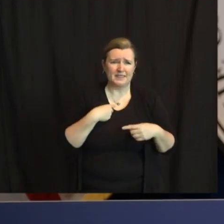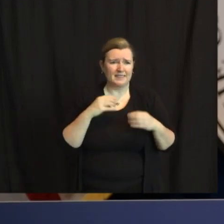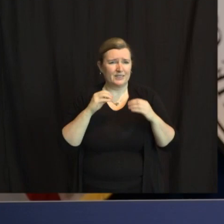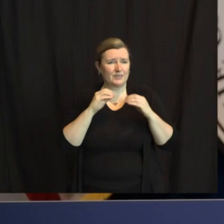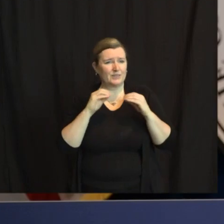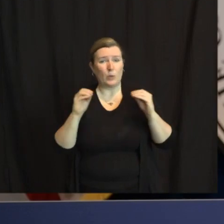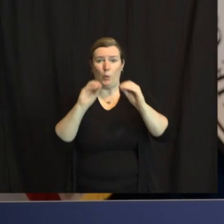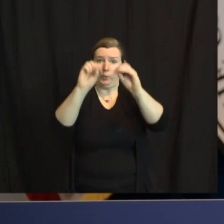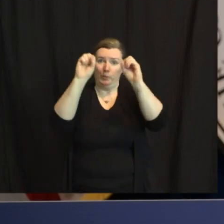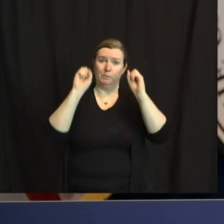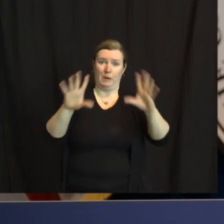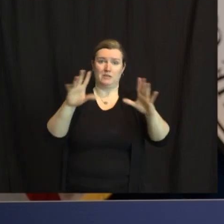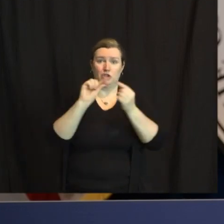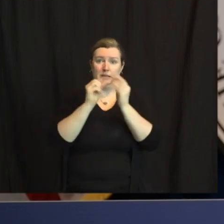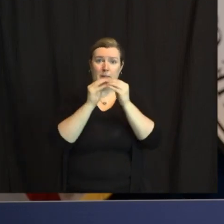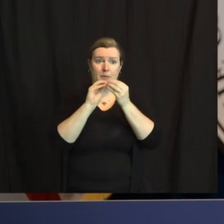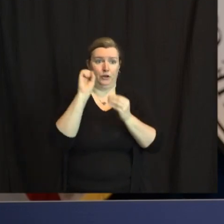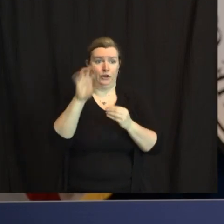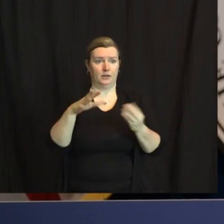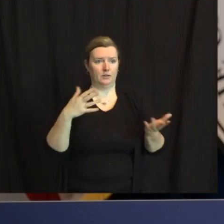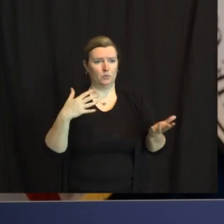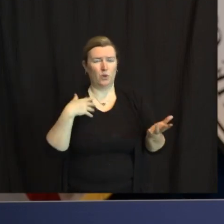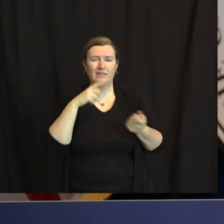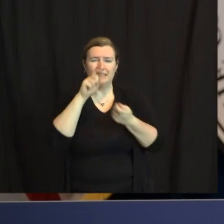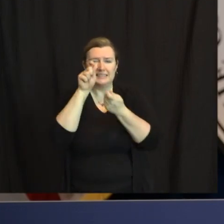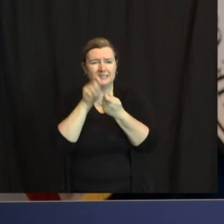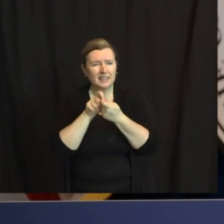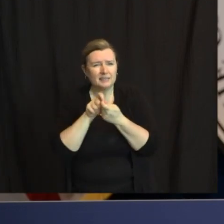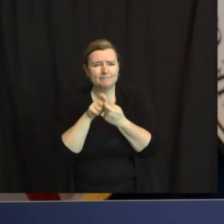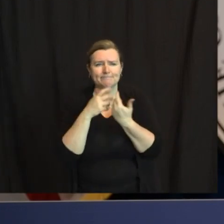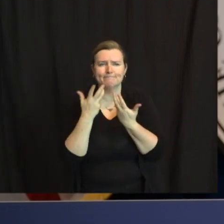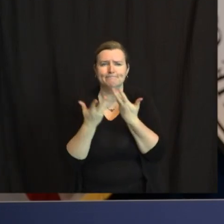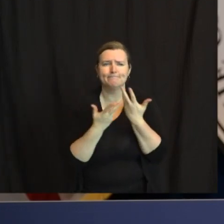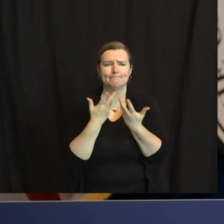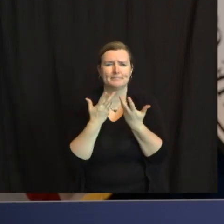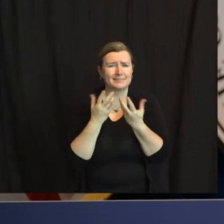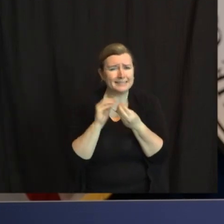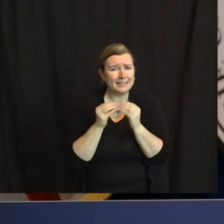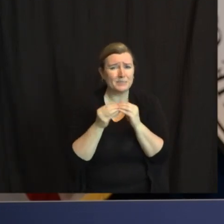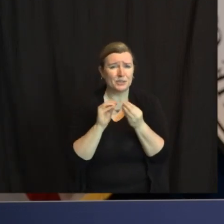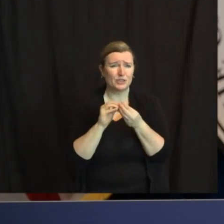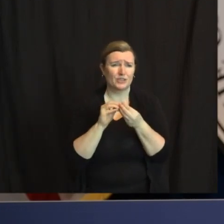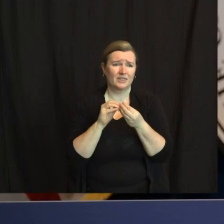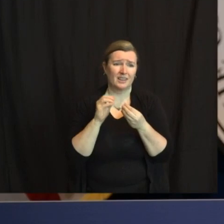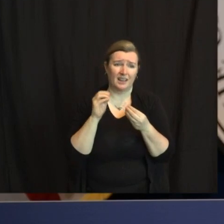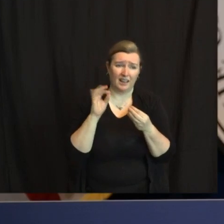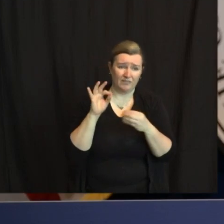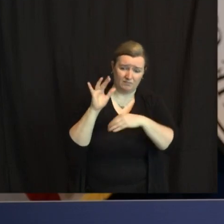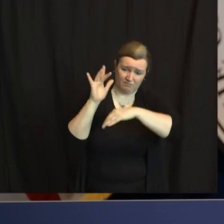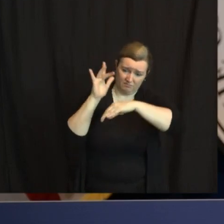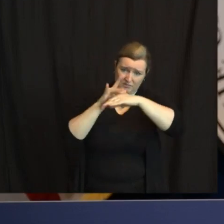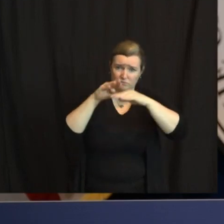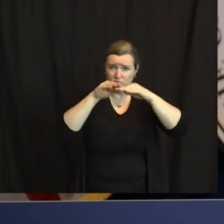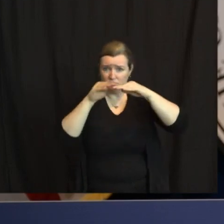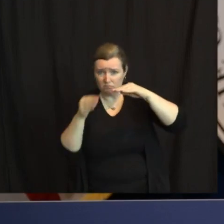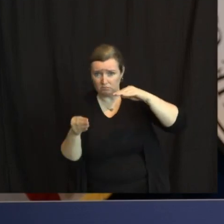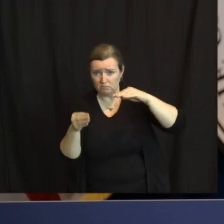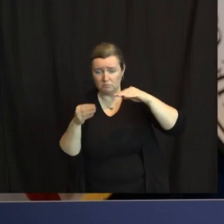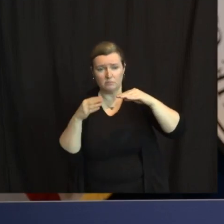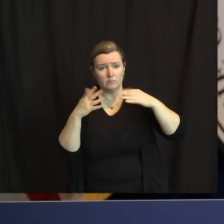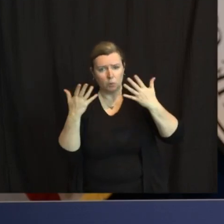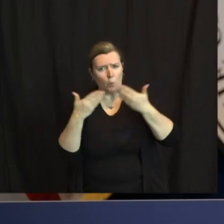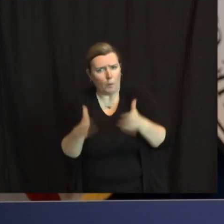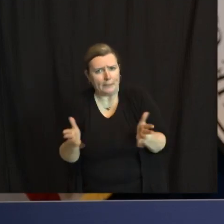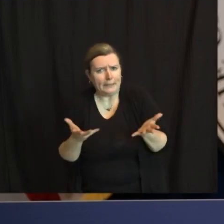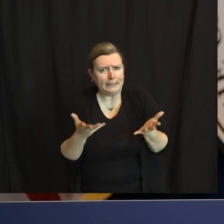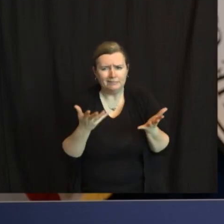but do you have specific benchmarks that you are looking to as you're making this decision? John, thank you. I'm going to